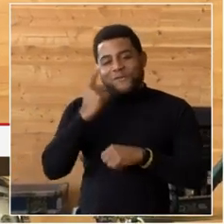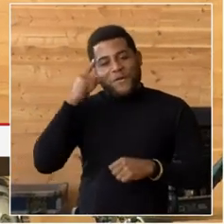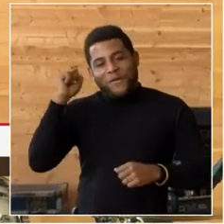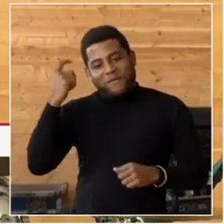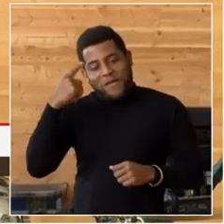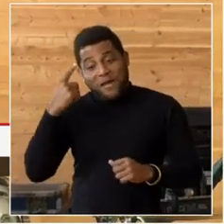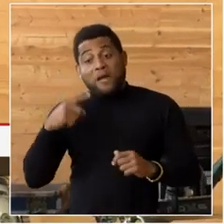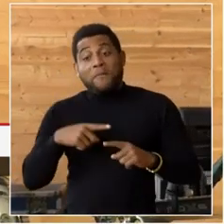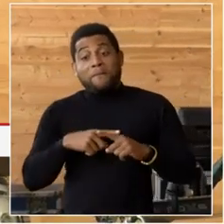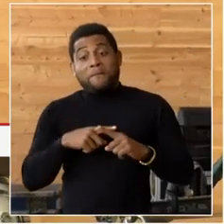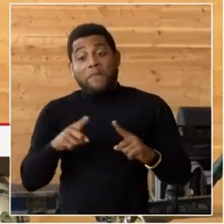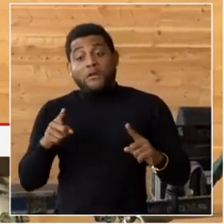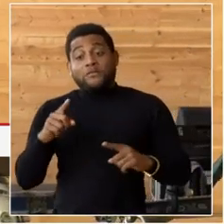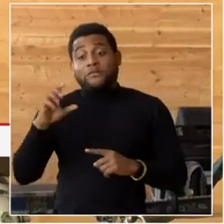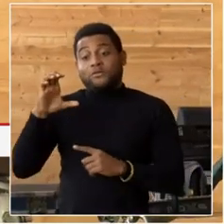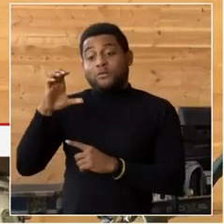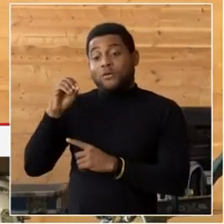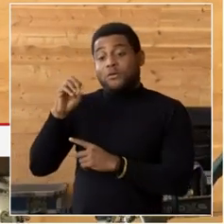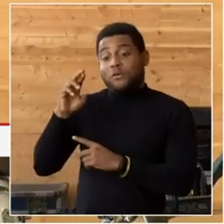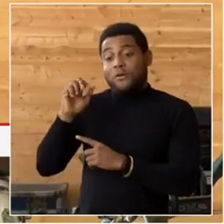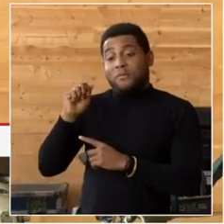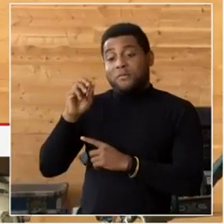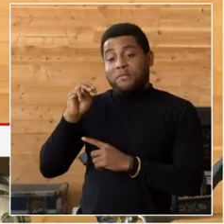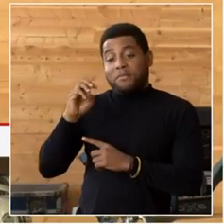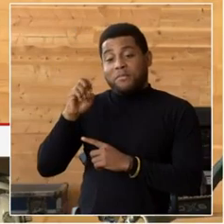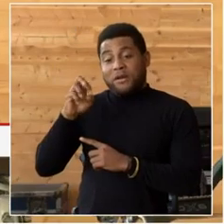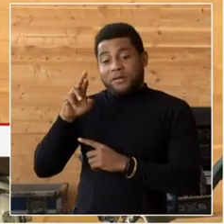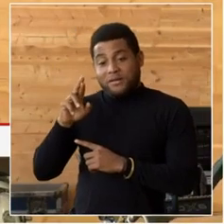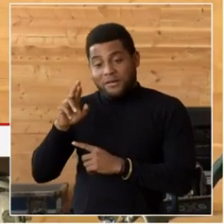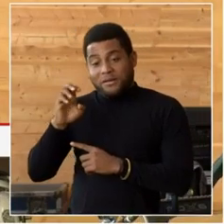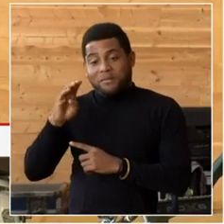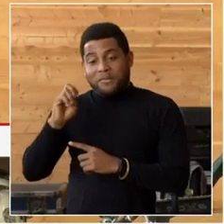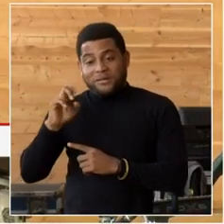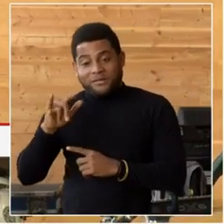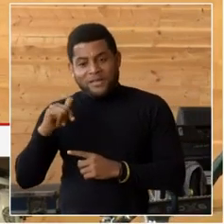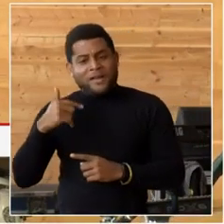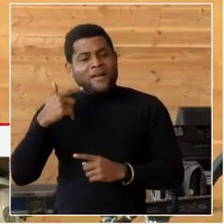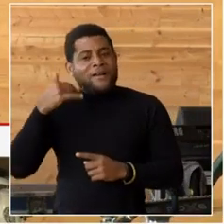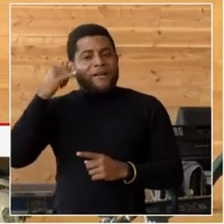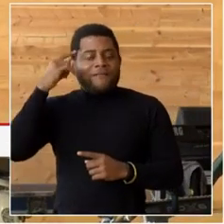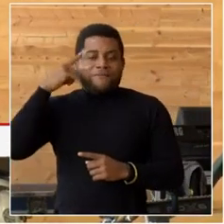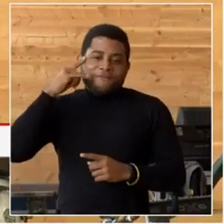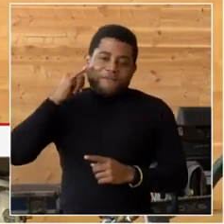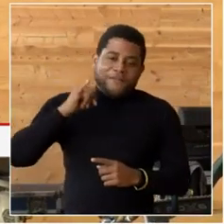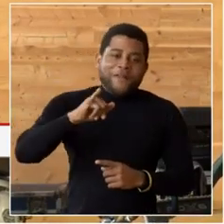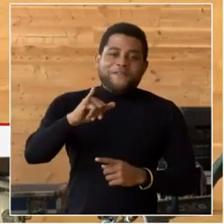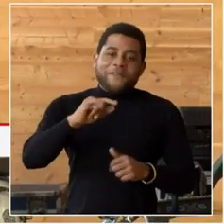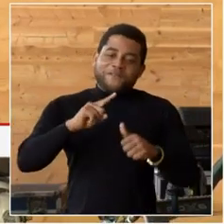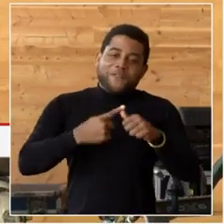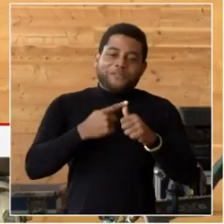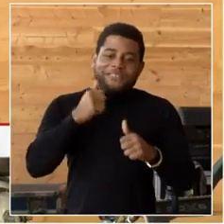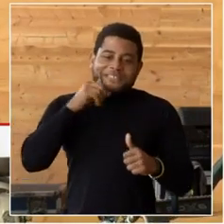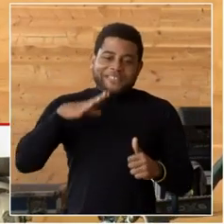Cora Masters-Berry, our forever First Lady, is here